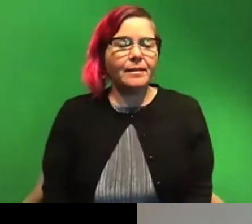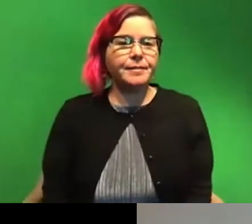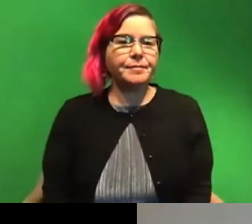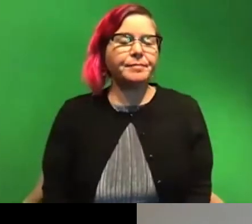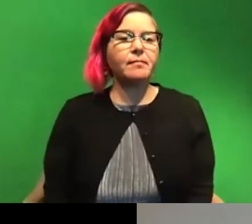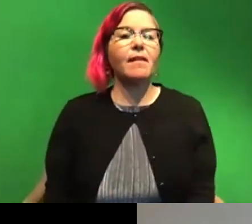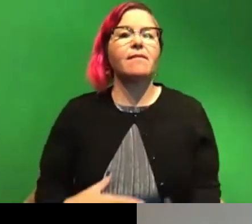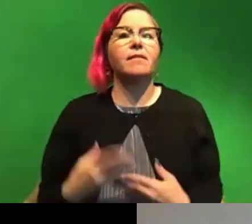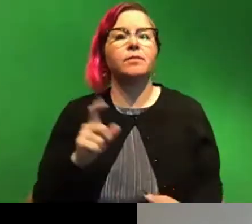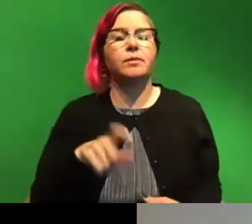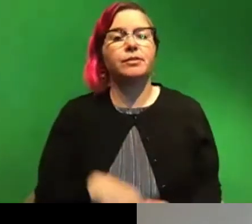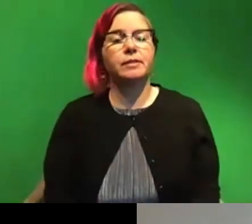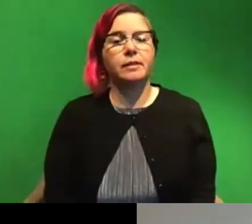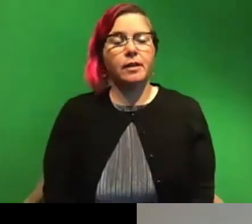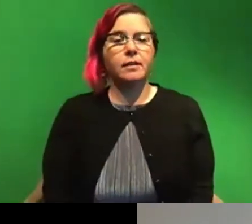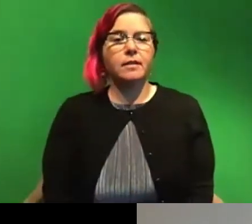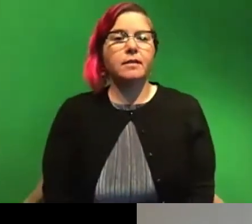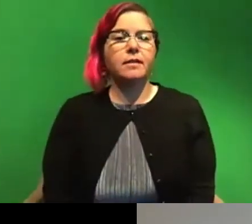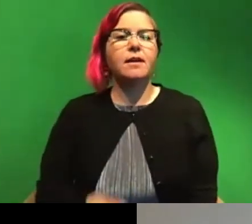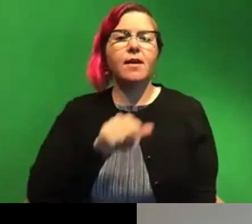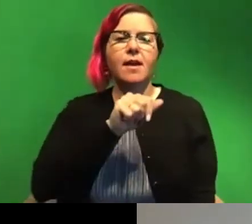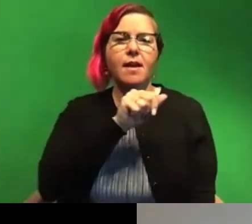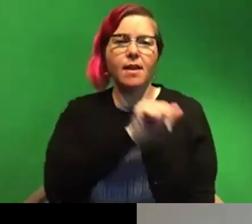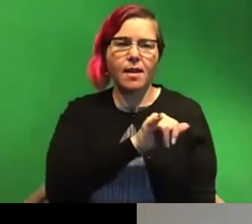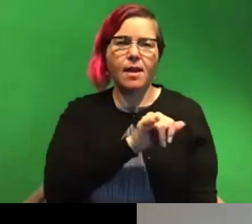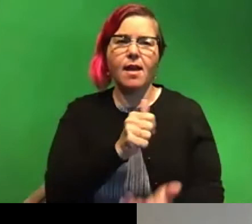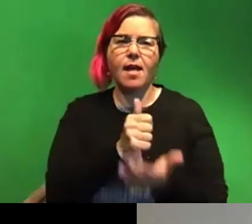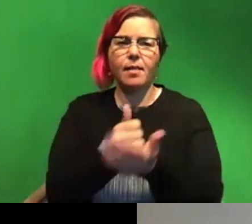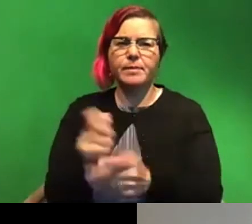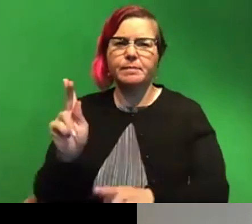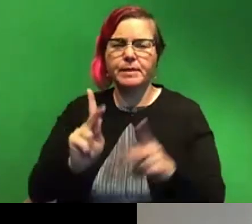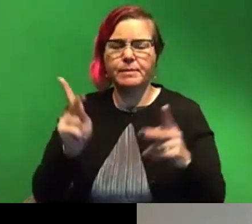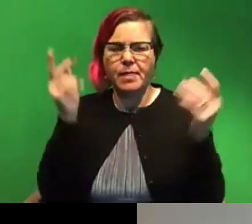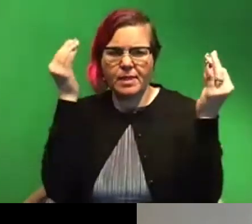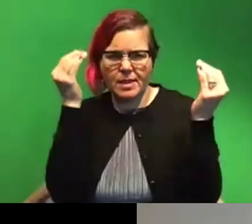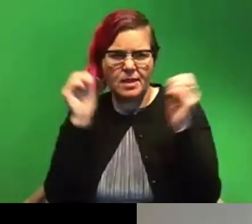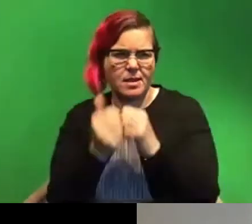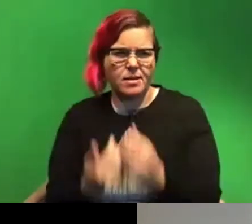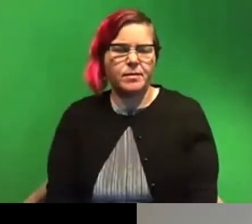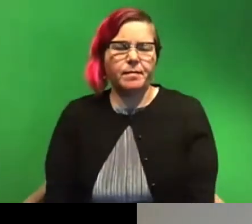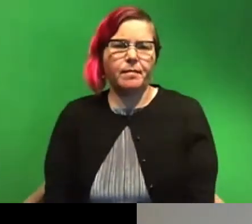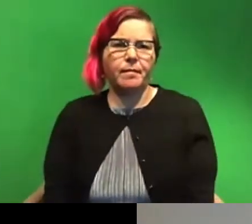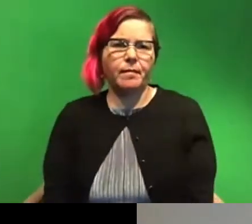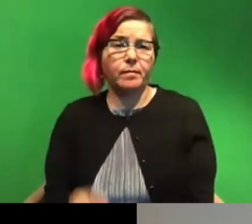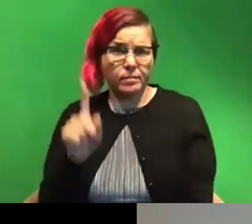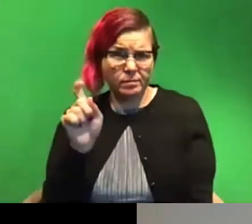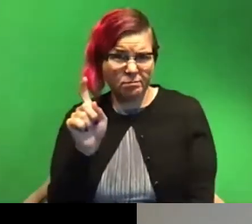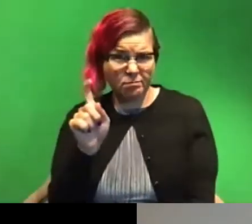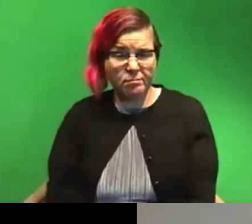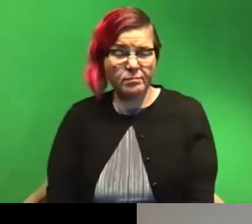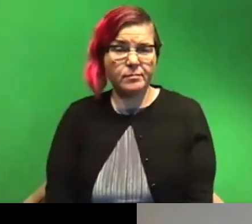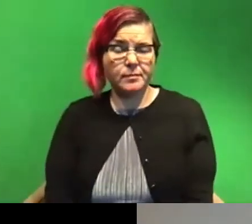question is, how does AI help people think? Or does it at all?